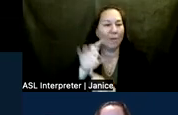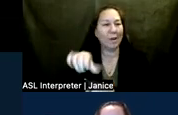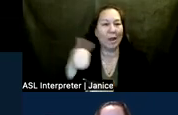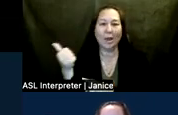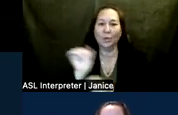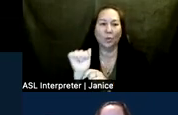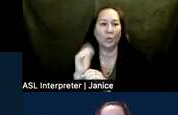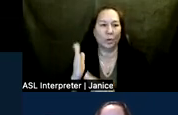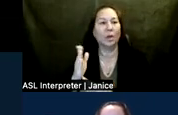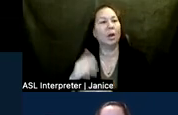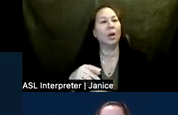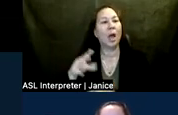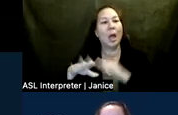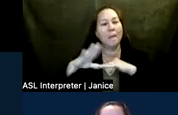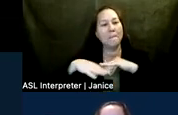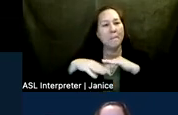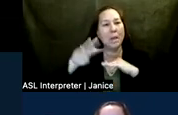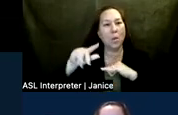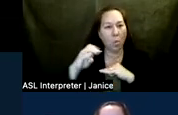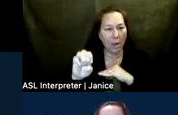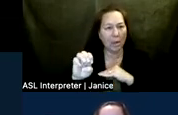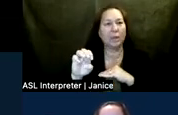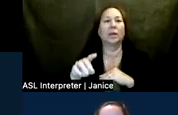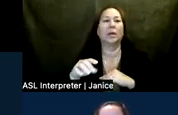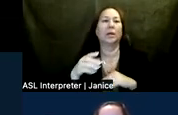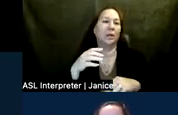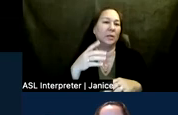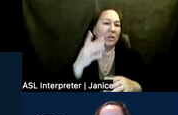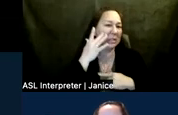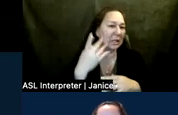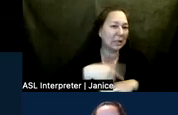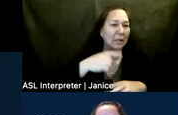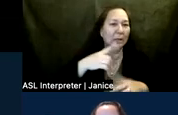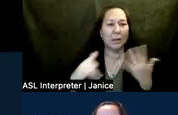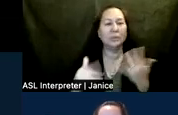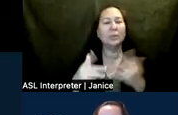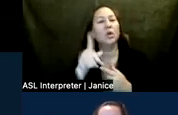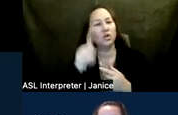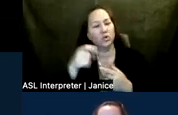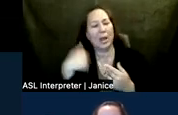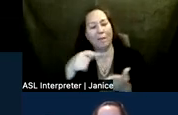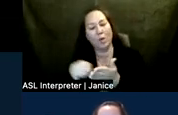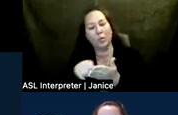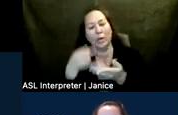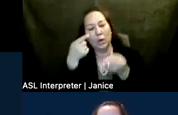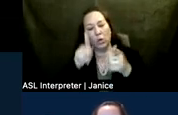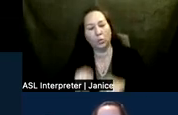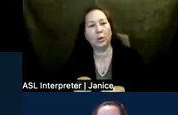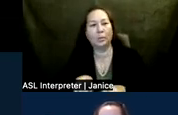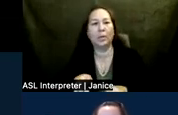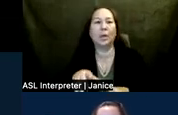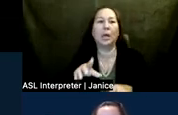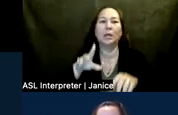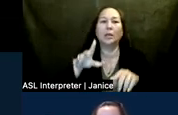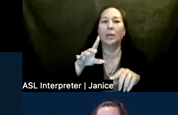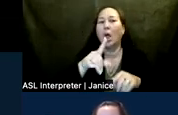leave. You should have a written agreement with your employer as to what your rights are for a rest period, when you're allowed to rest, when